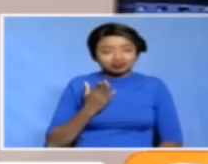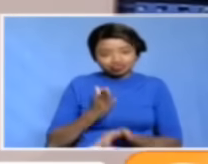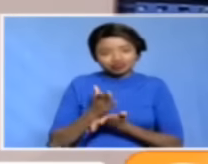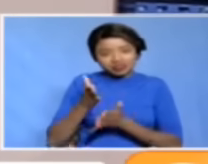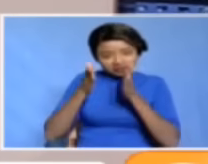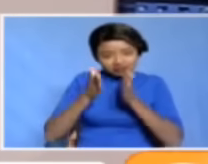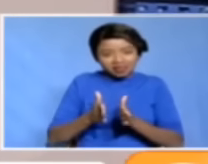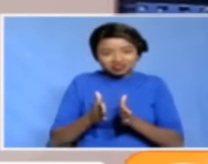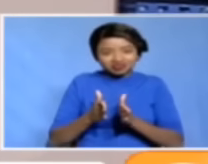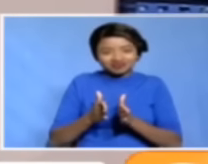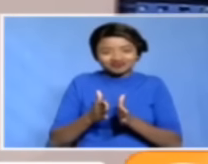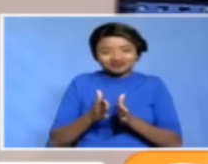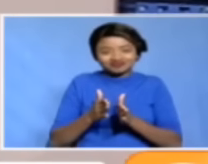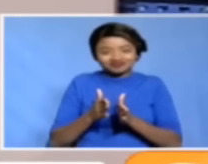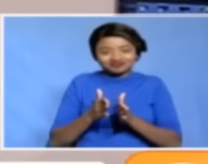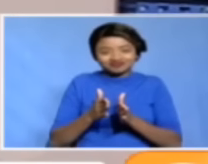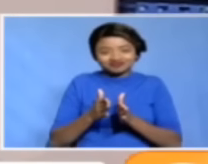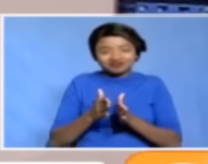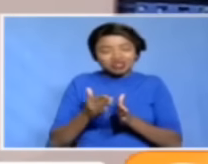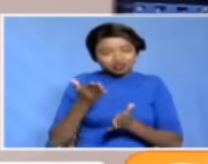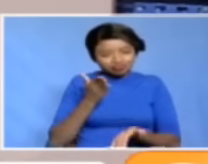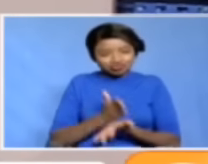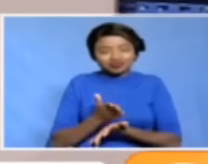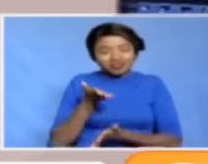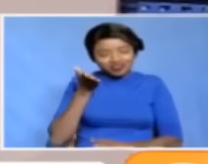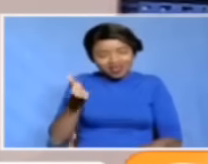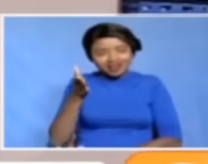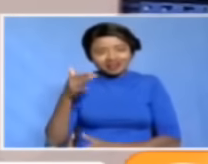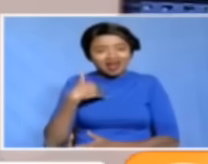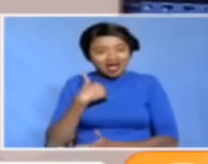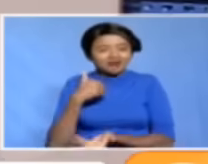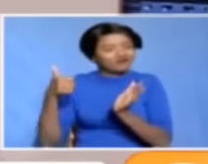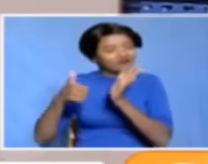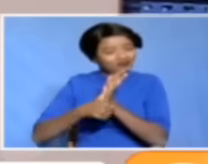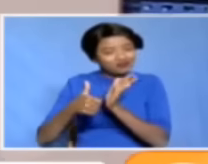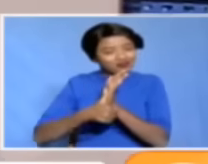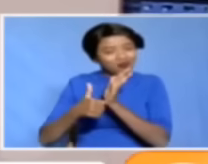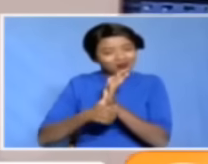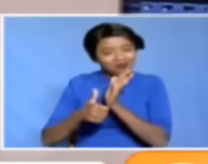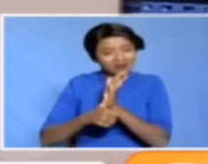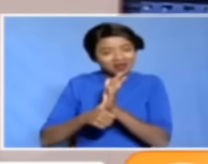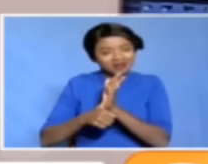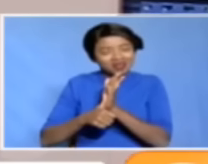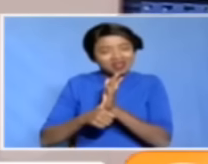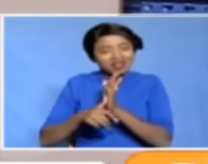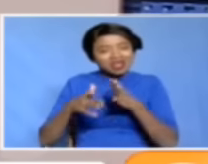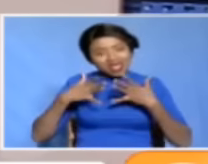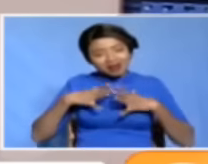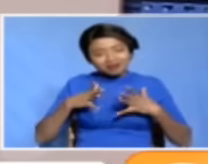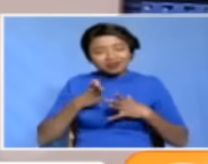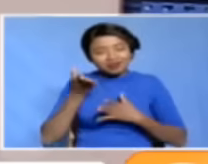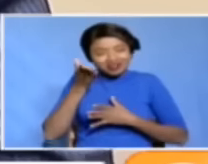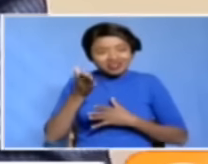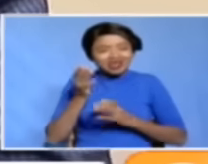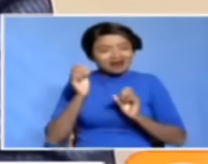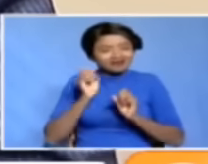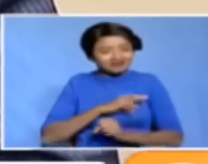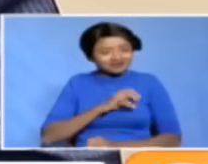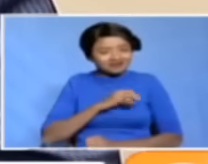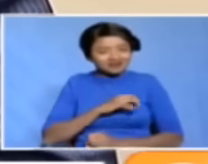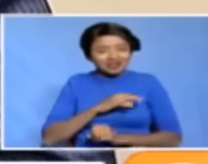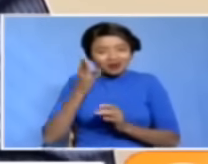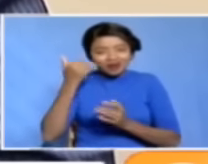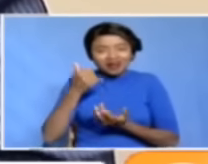live in denial. There's a storm in the sea of Jubilee. Even those who row the vote are closing their eyes because it will